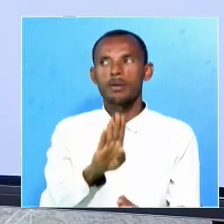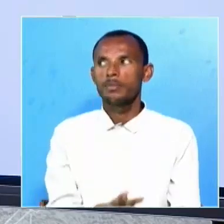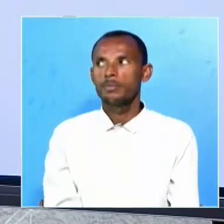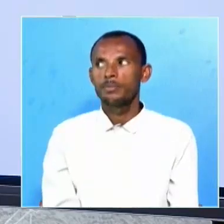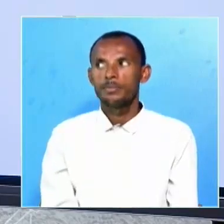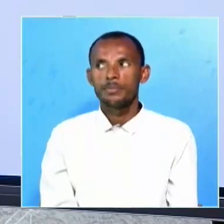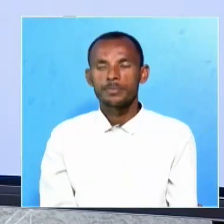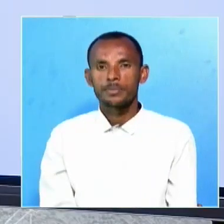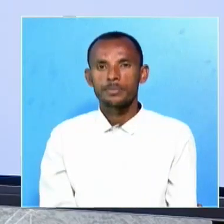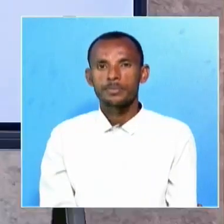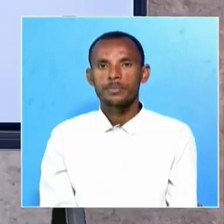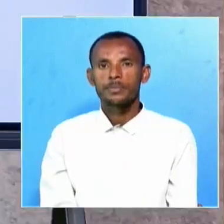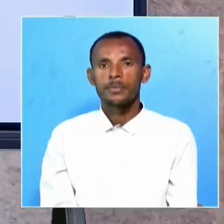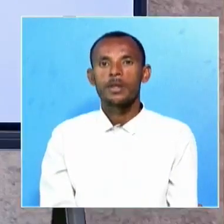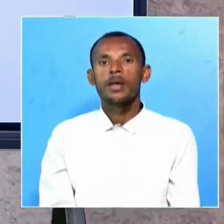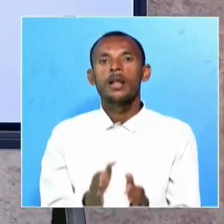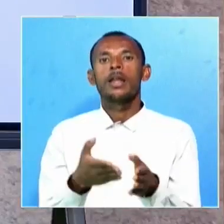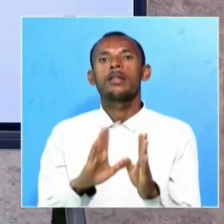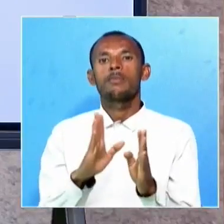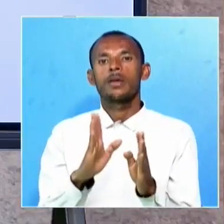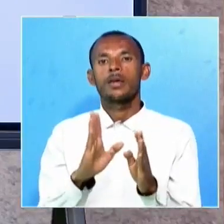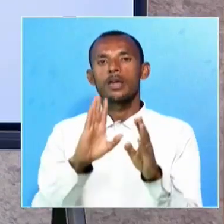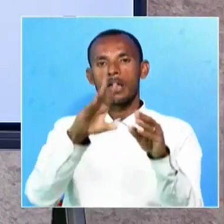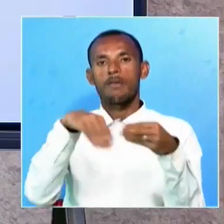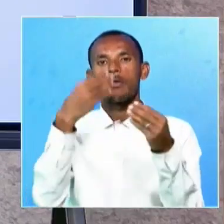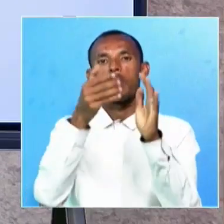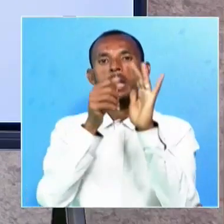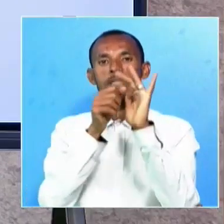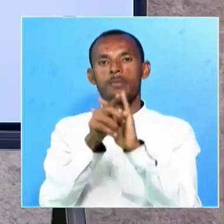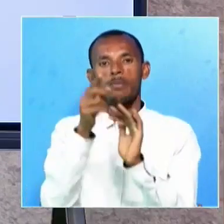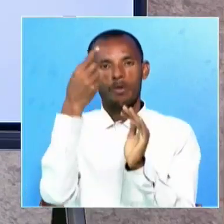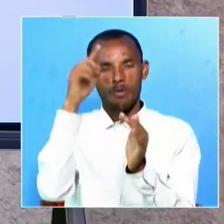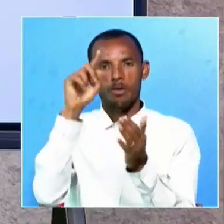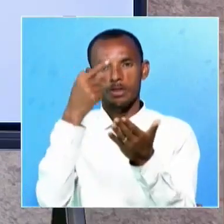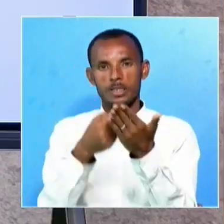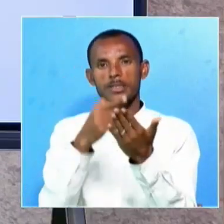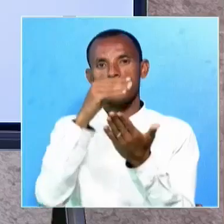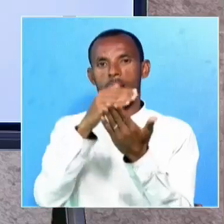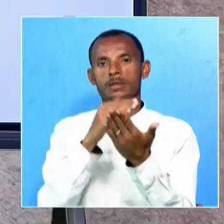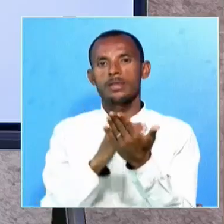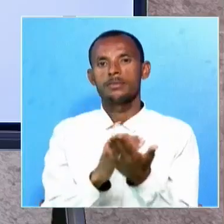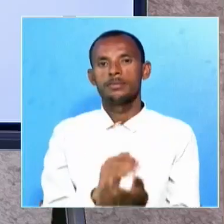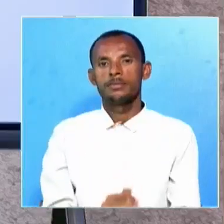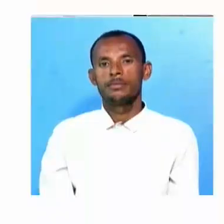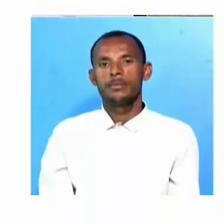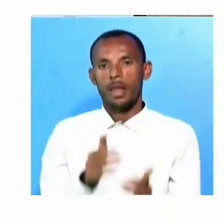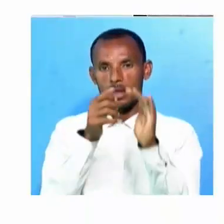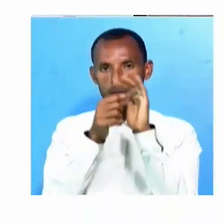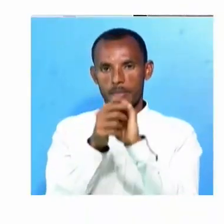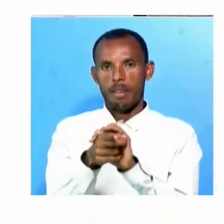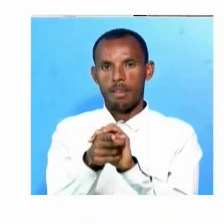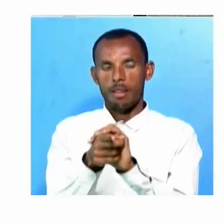Now, let me give you example for this. Example.